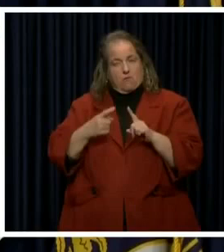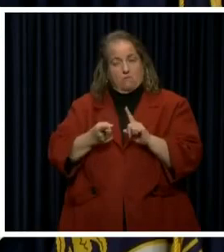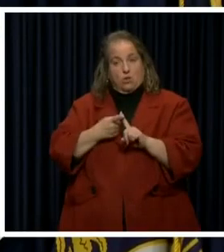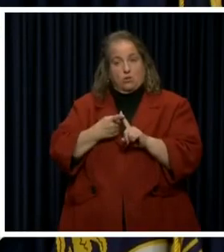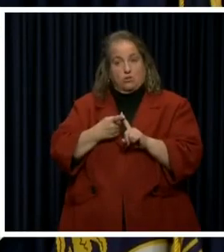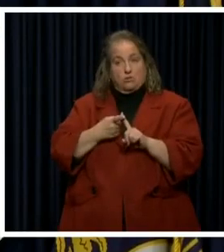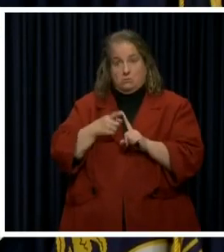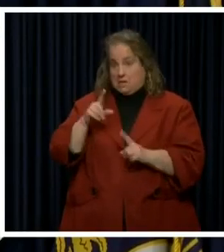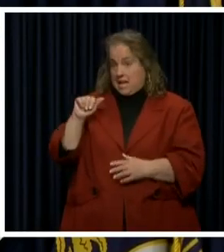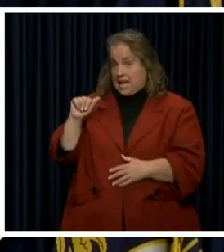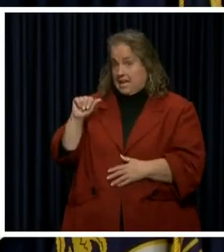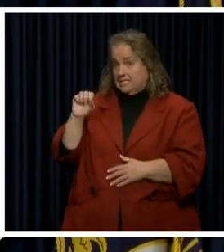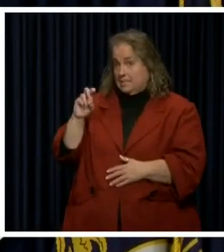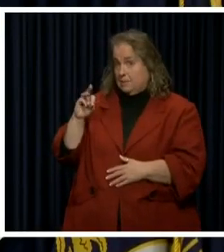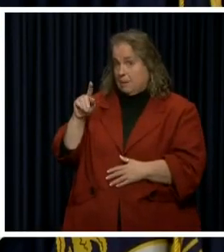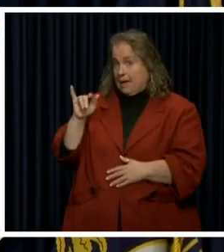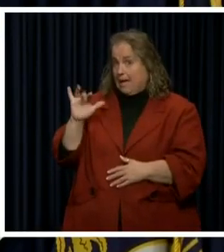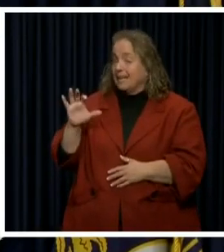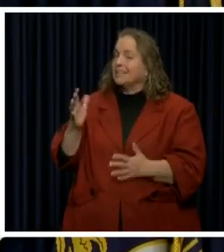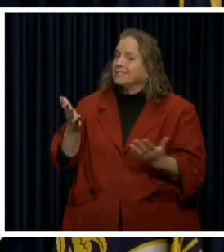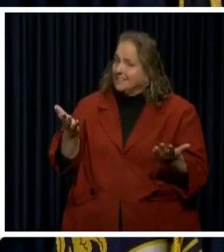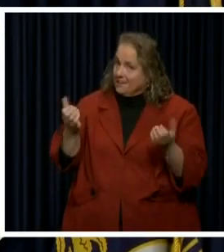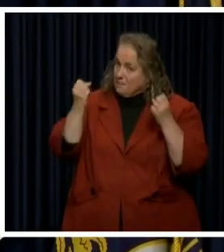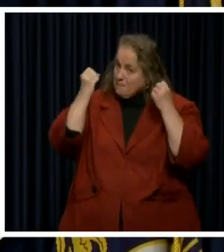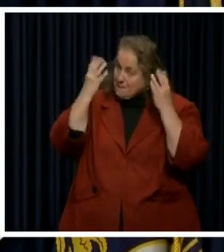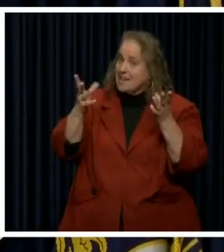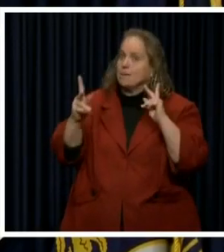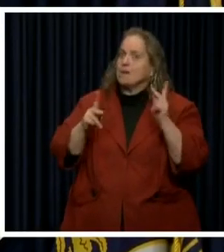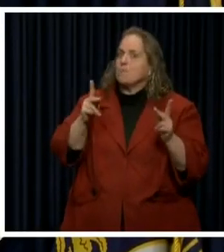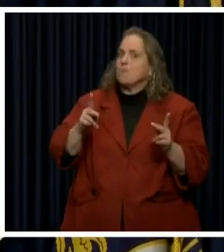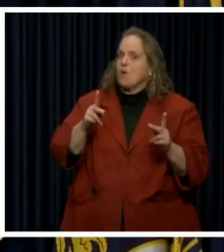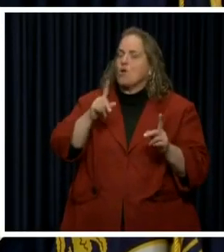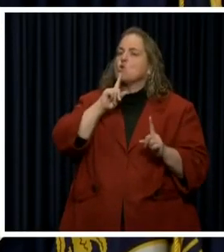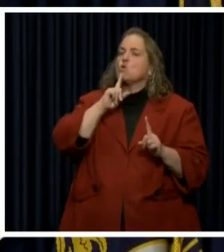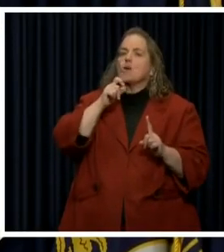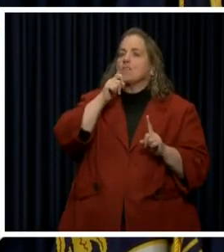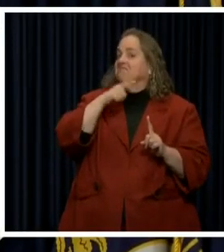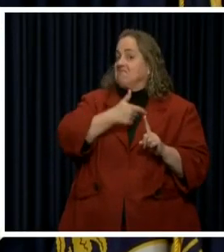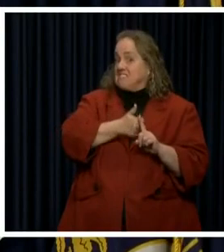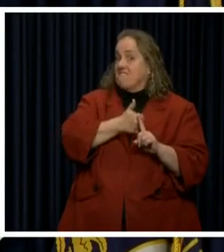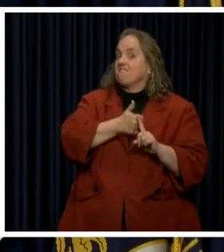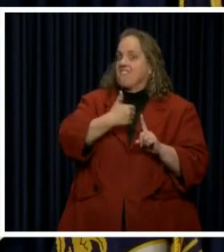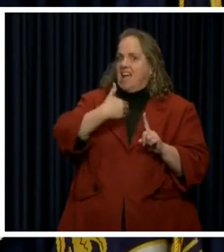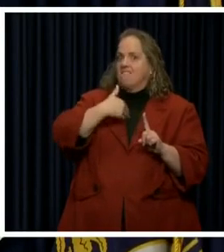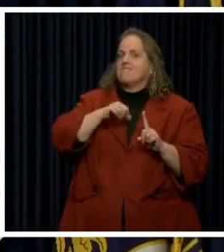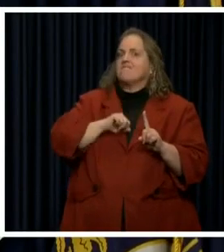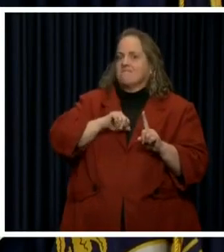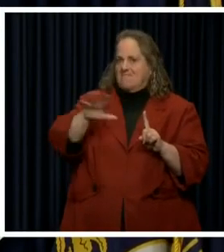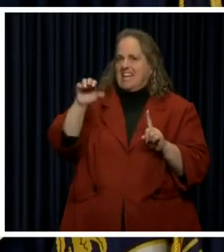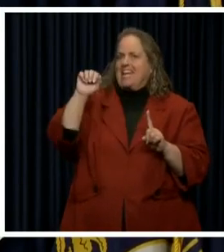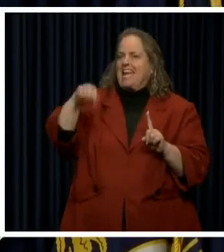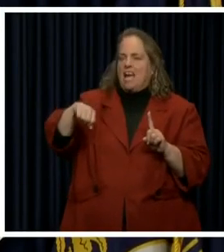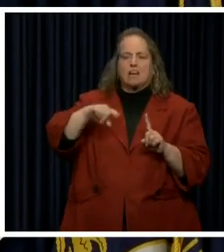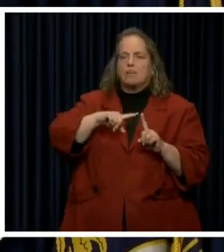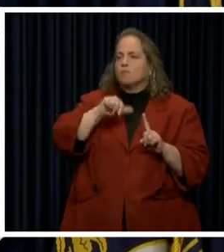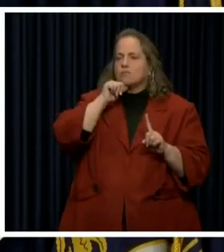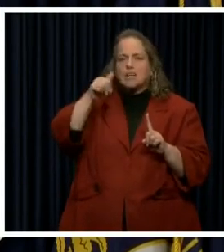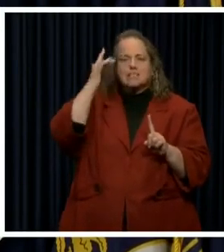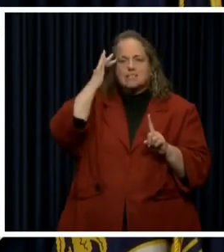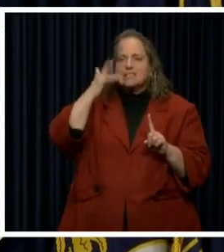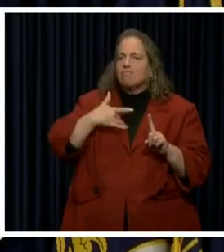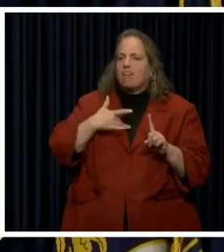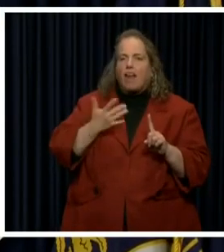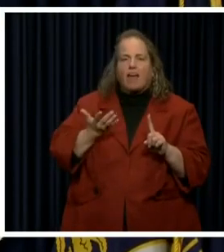you're asymptomatic, lots of people are, you don't want to be the cause of someone else contracting this illness or potentially even